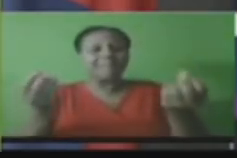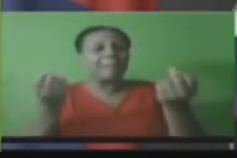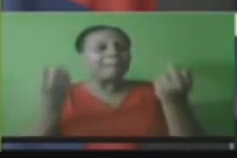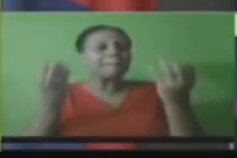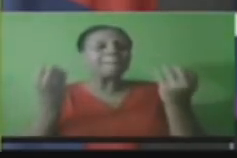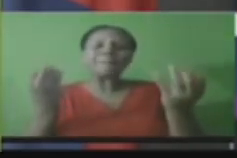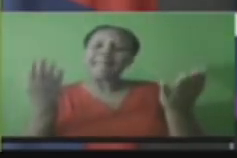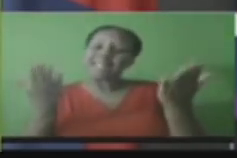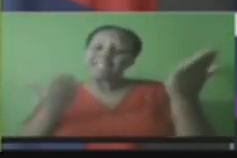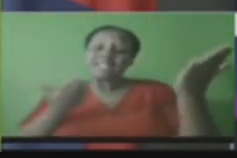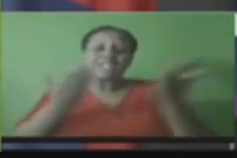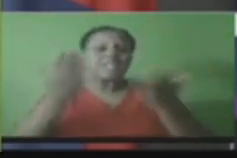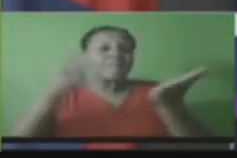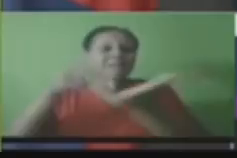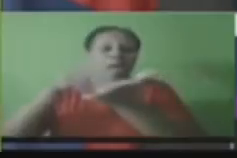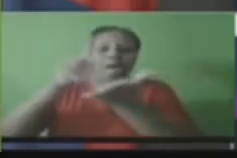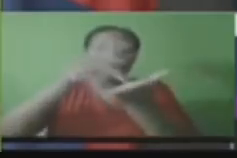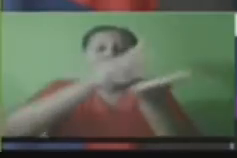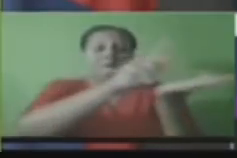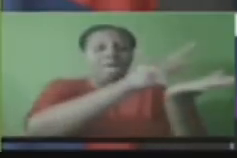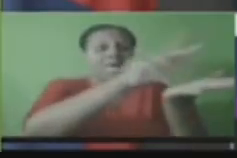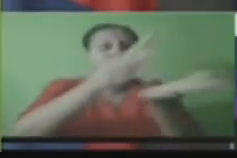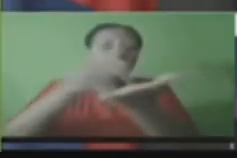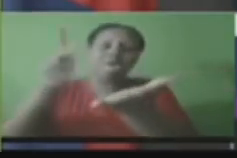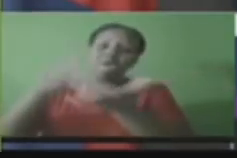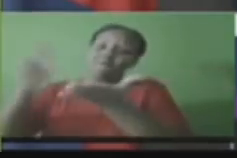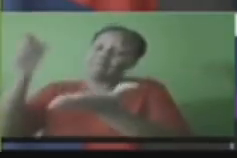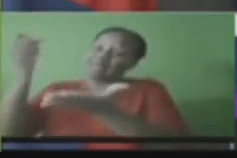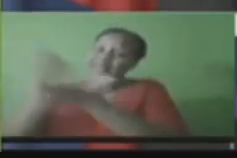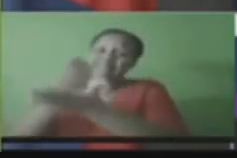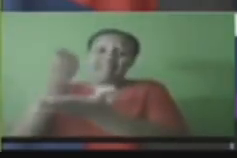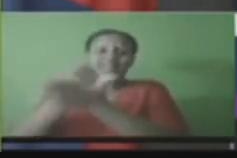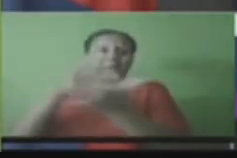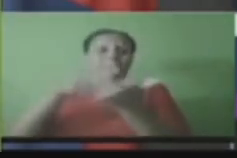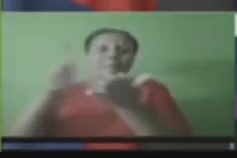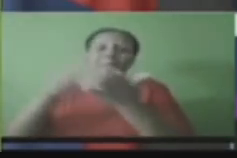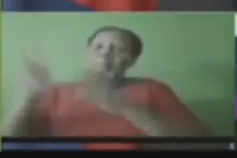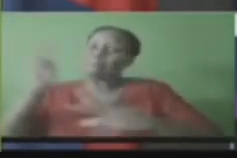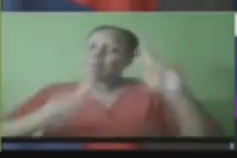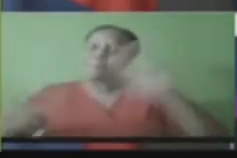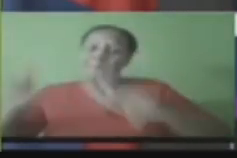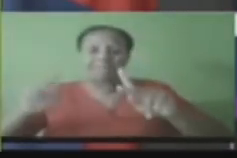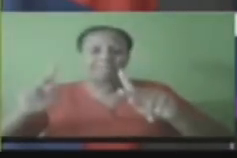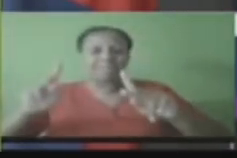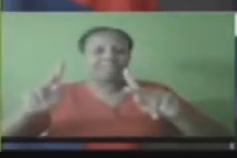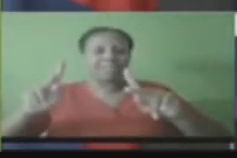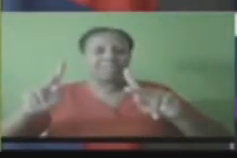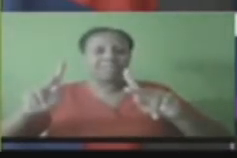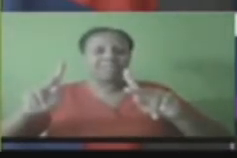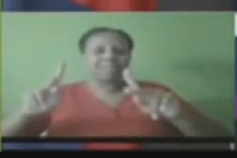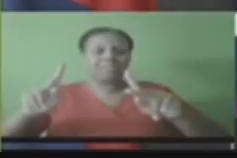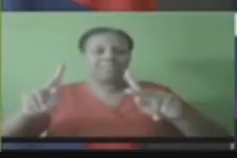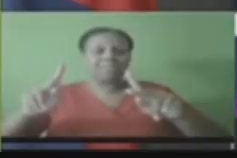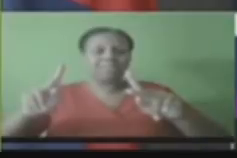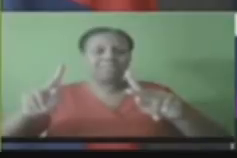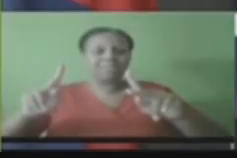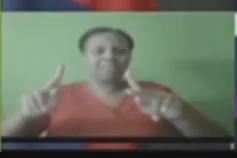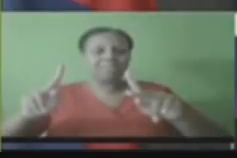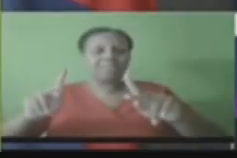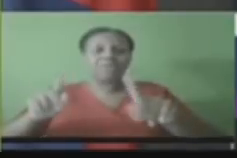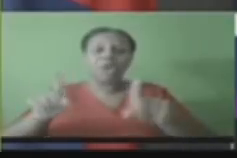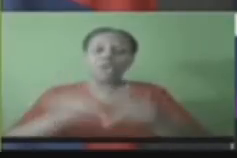that wage bill comes in. So while we don't want to be extravagant, we also have to keep our eye on